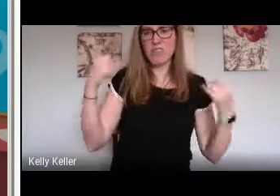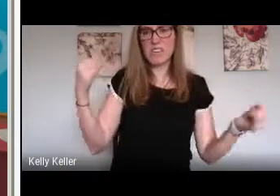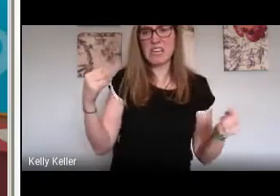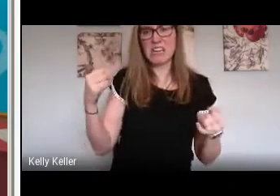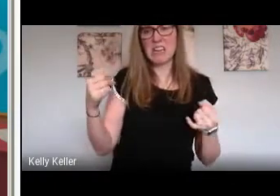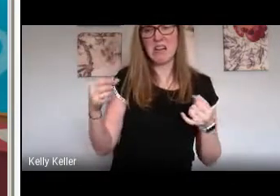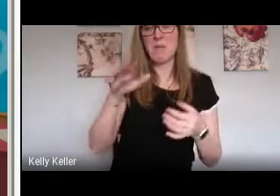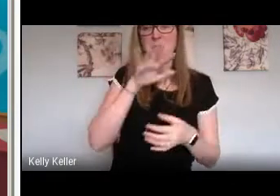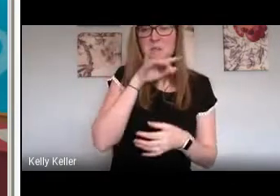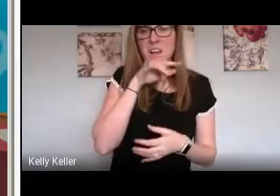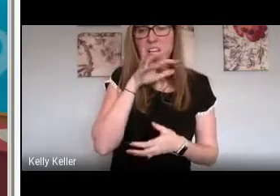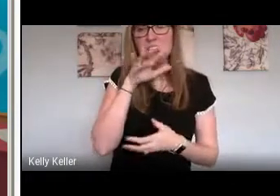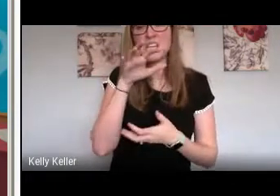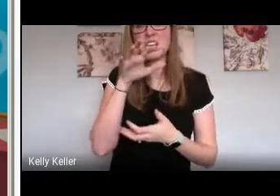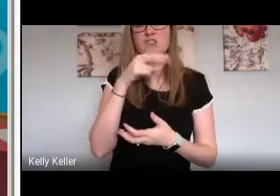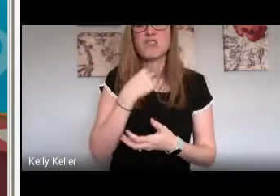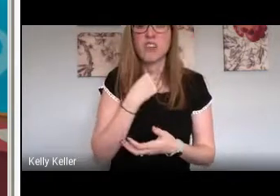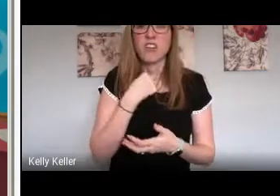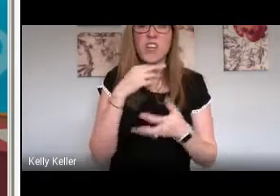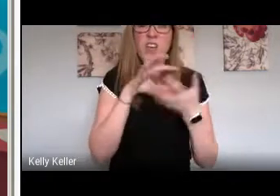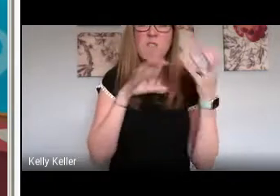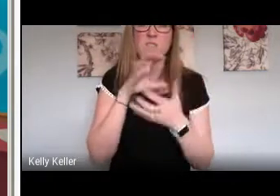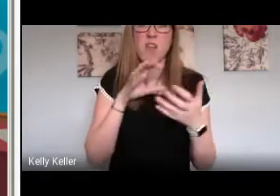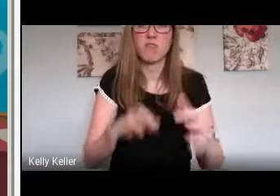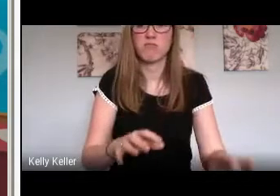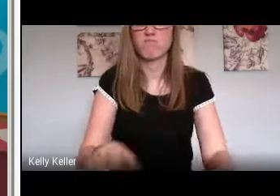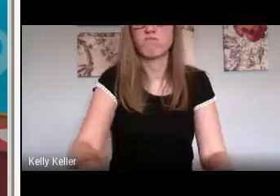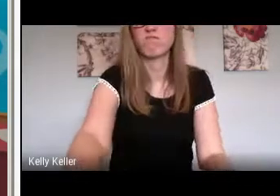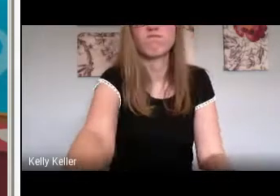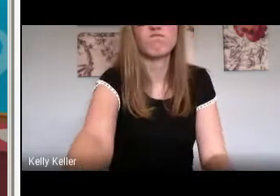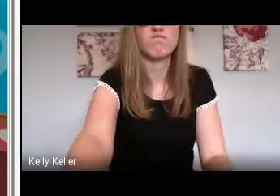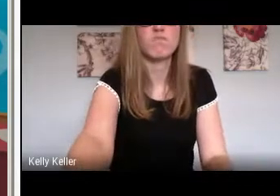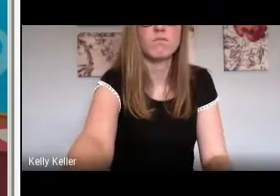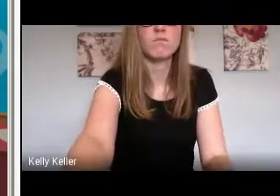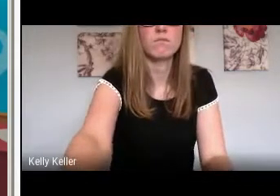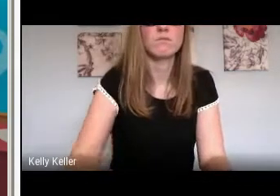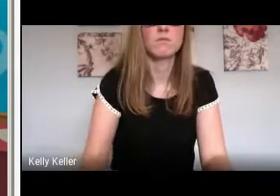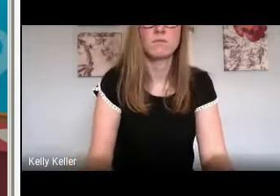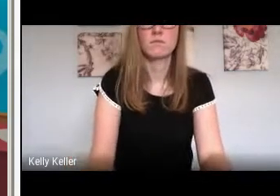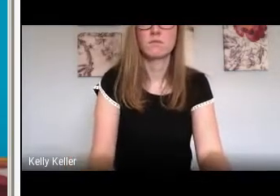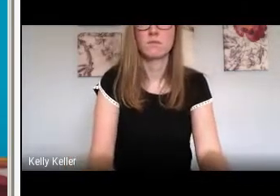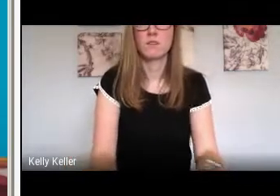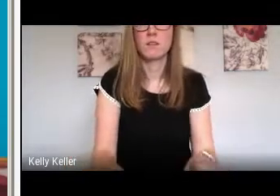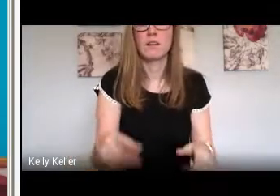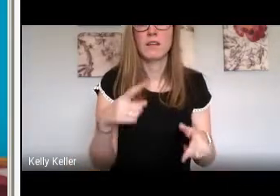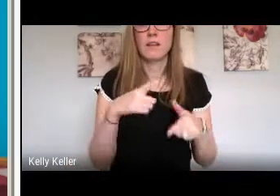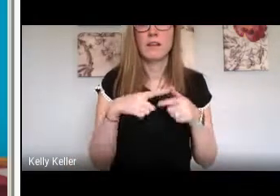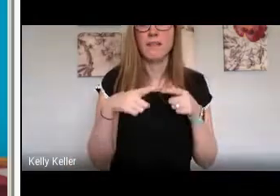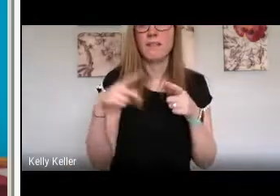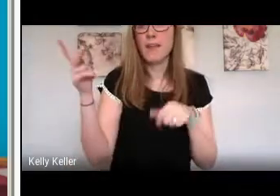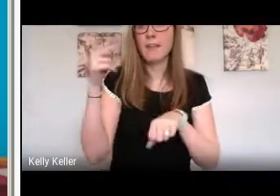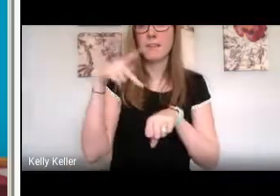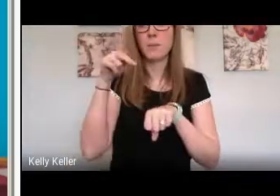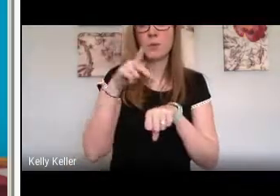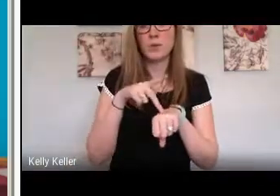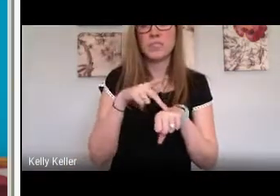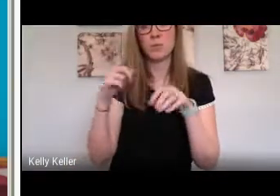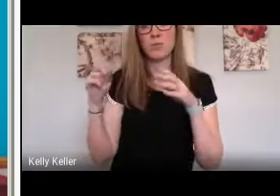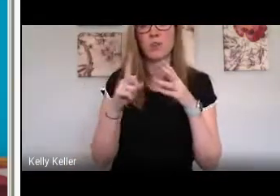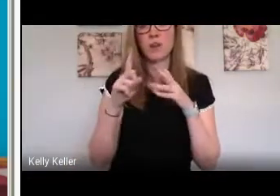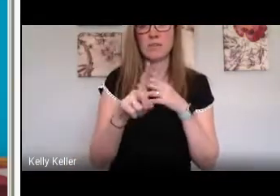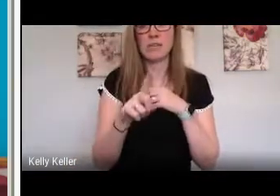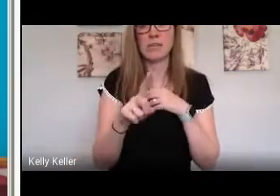stringy blocky sucky then the